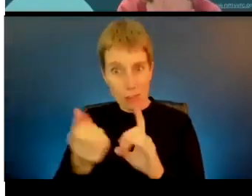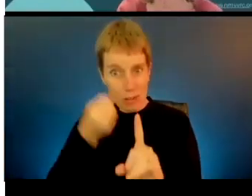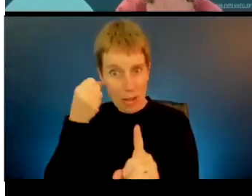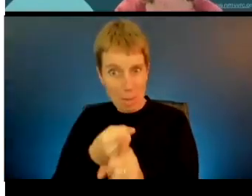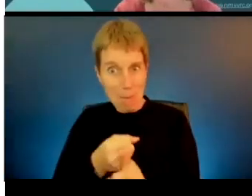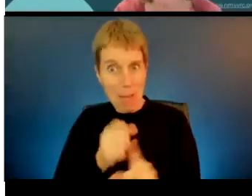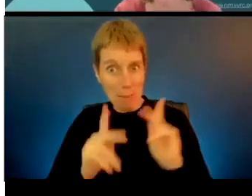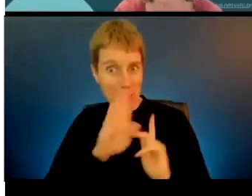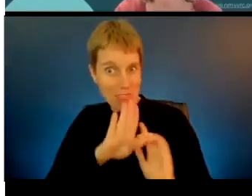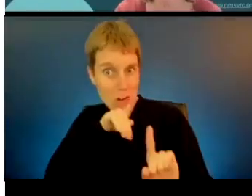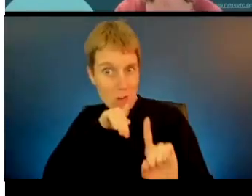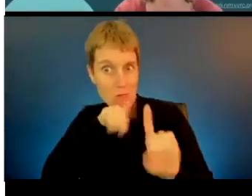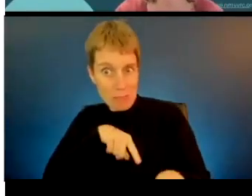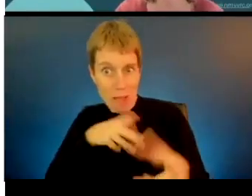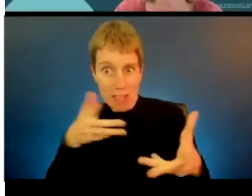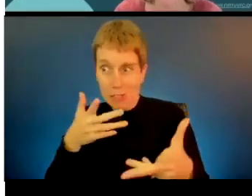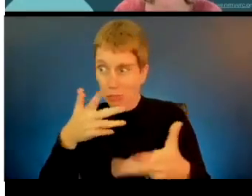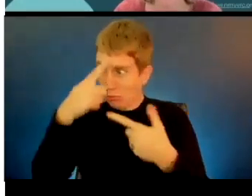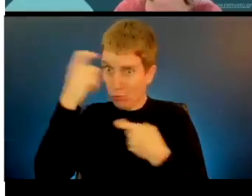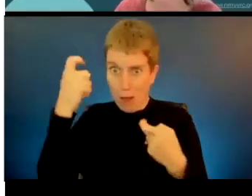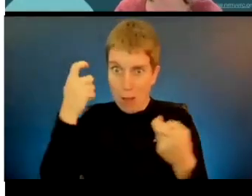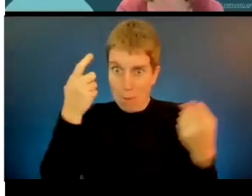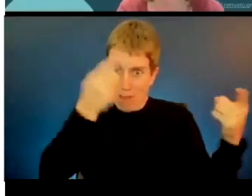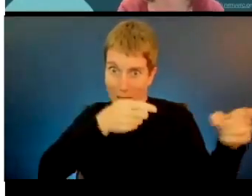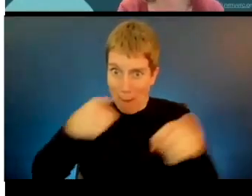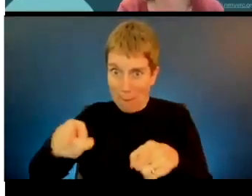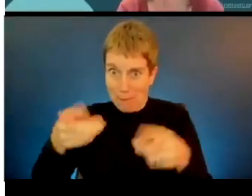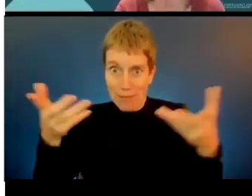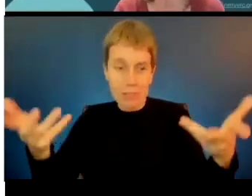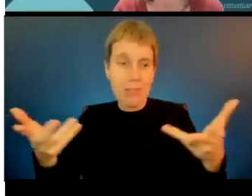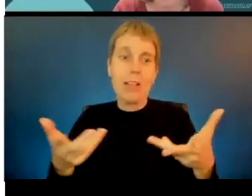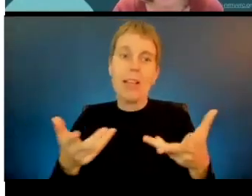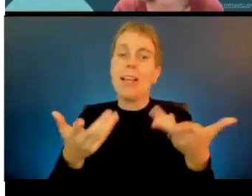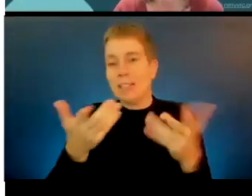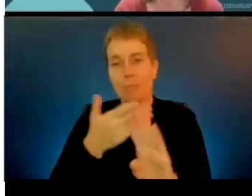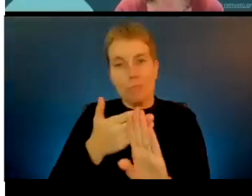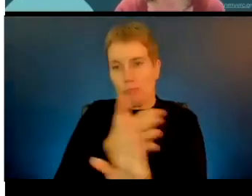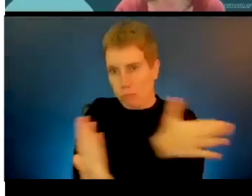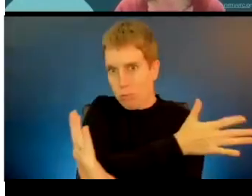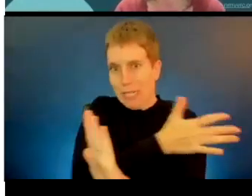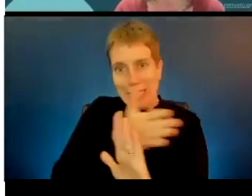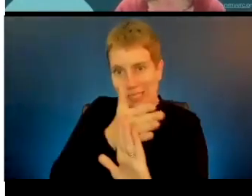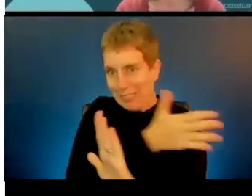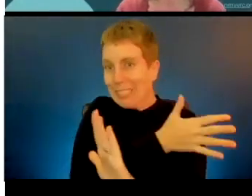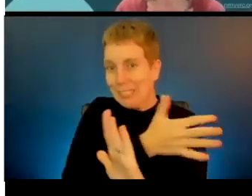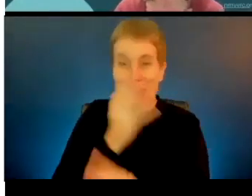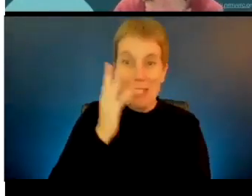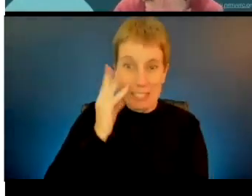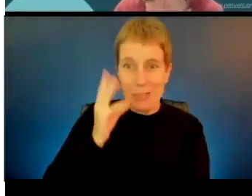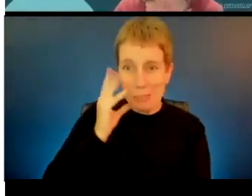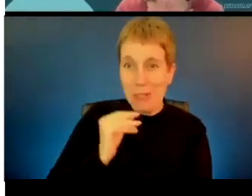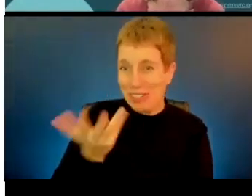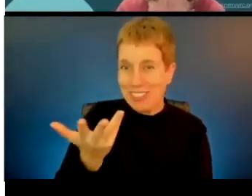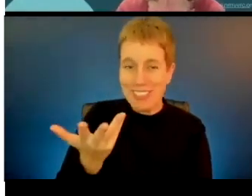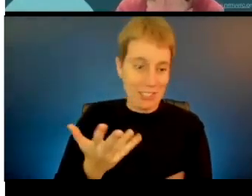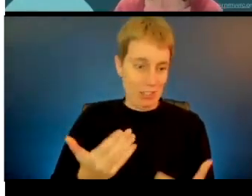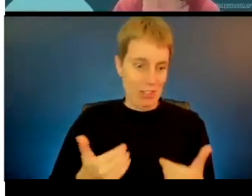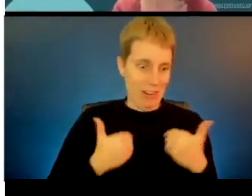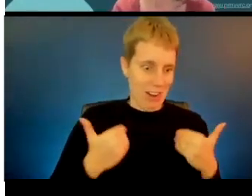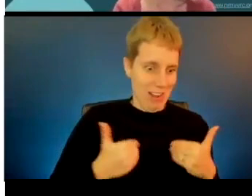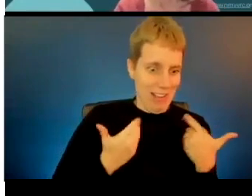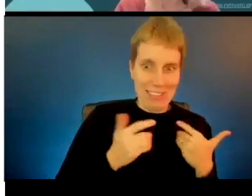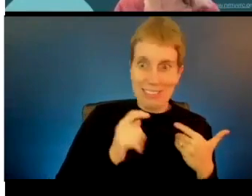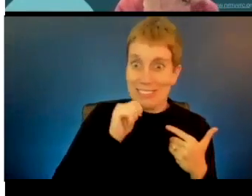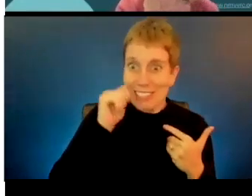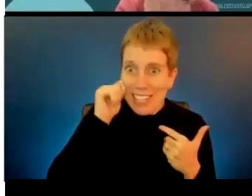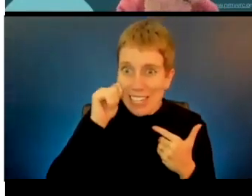that pre-existing exposure to a traumatic event. And of course, just because of age, Older youth, teens, and these young adults are